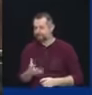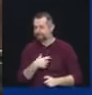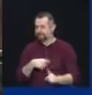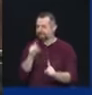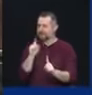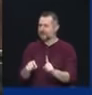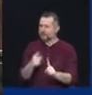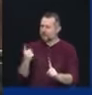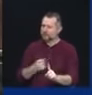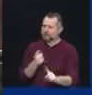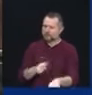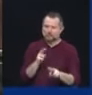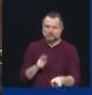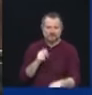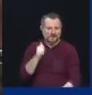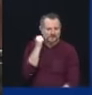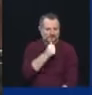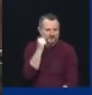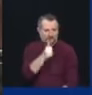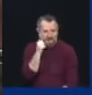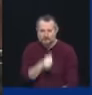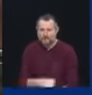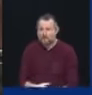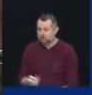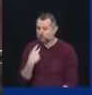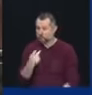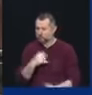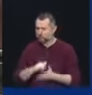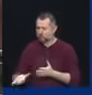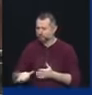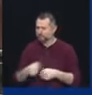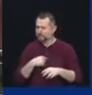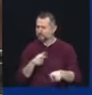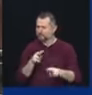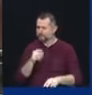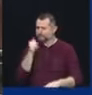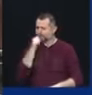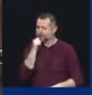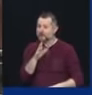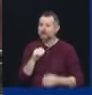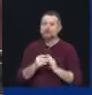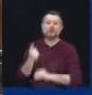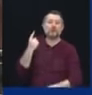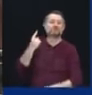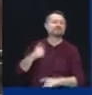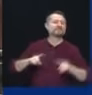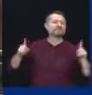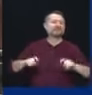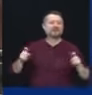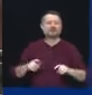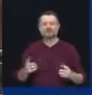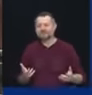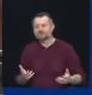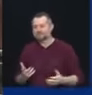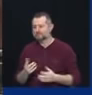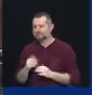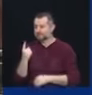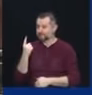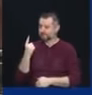every day. And we do. We do more testing than any state in the United